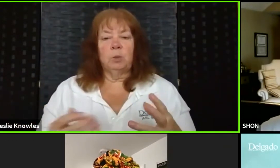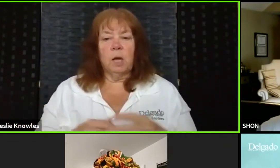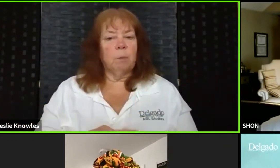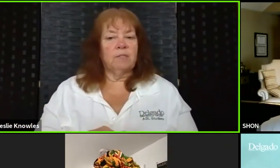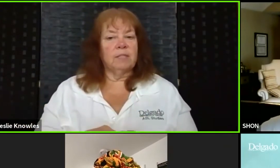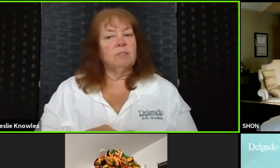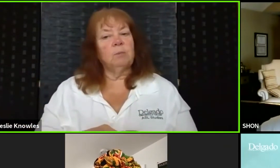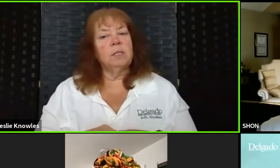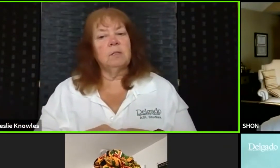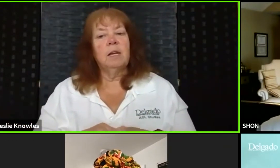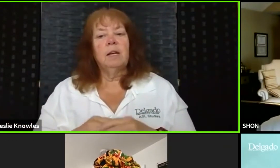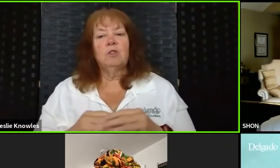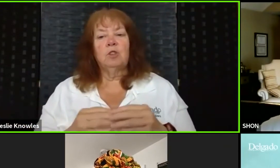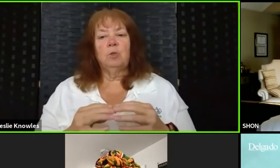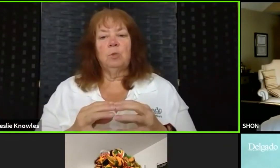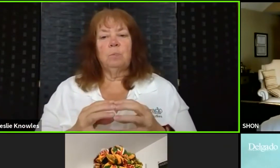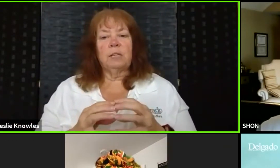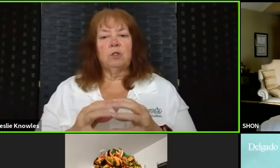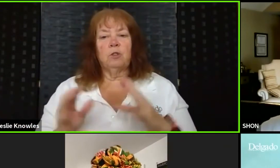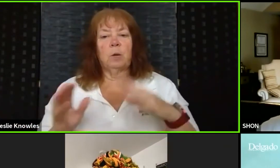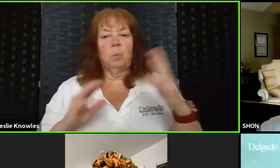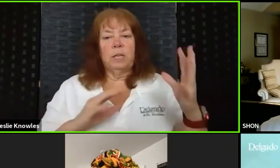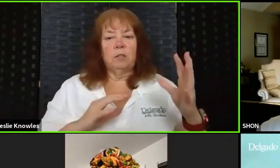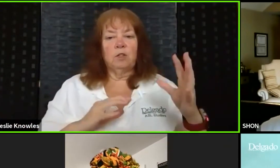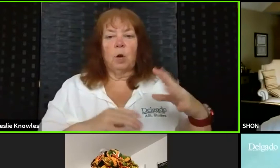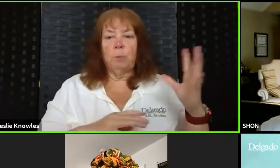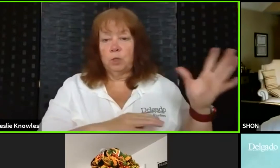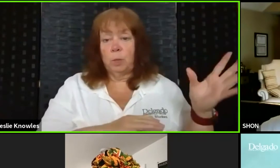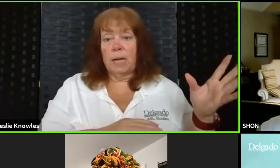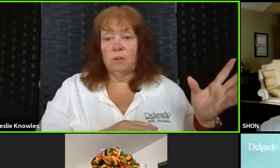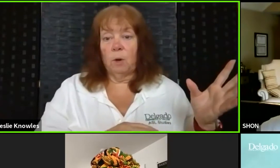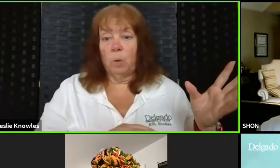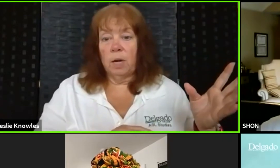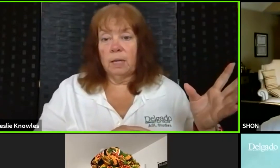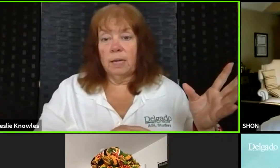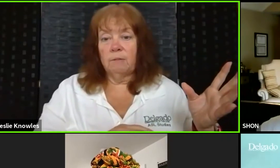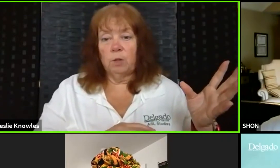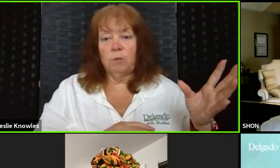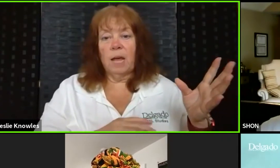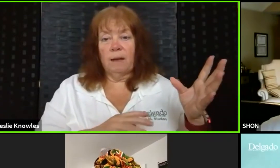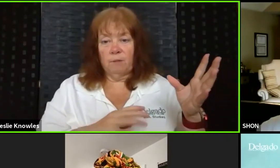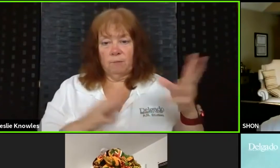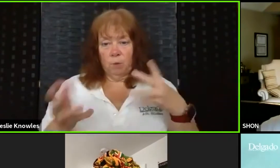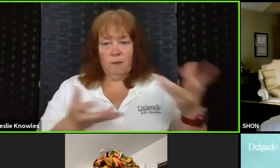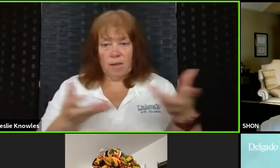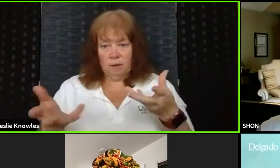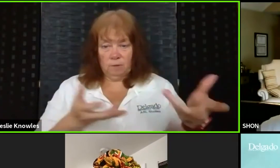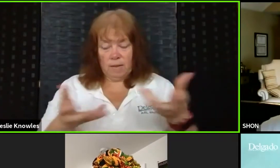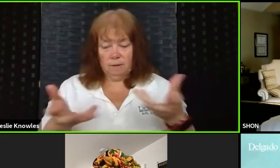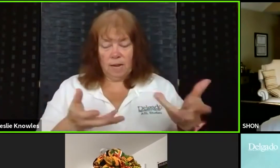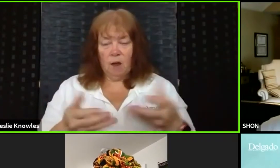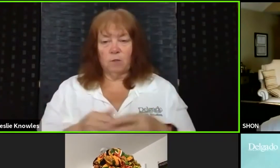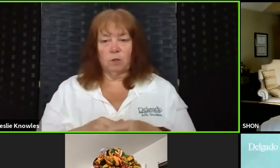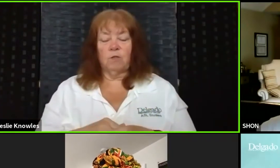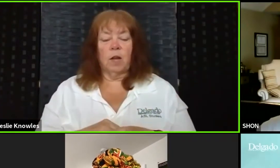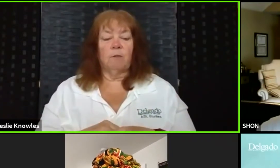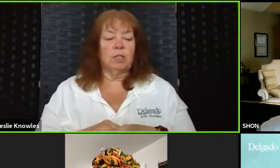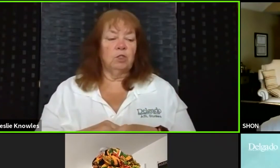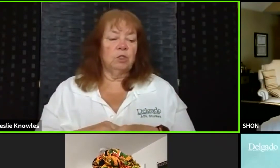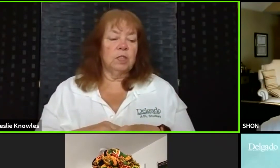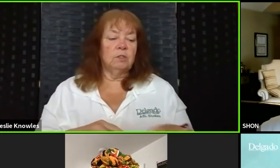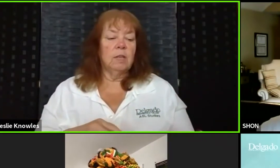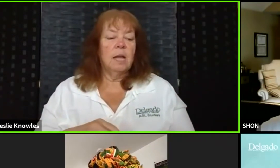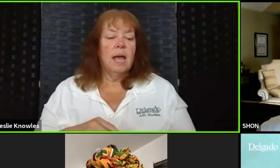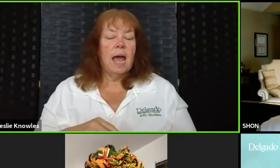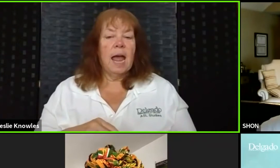want to do a couple of assessments to make sure that we don't put you into ASL 1 if you have those